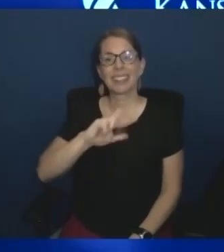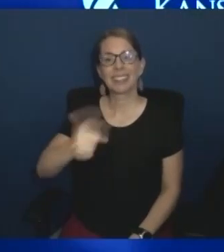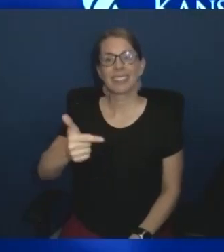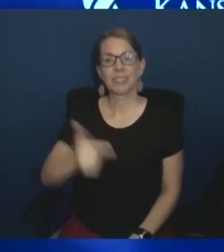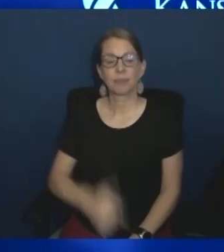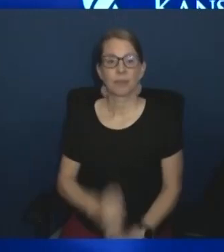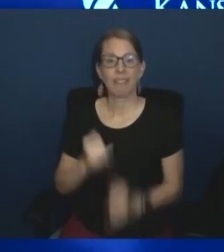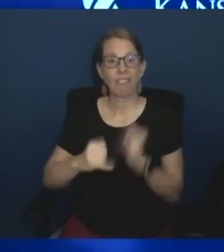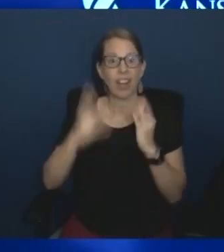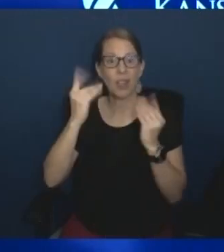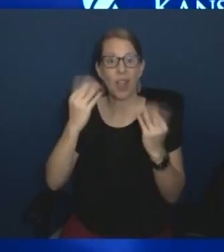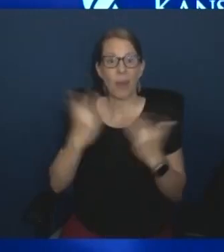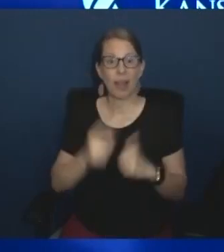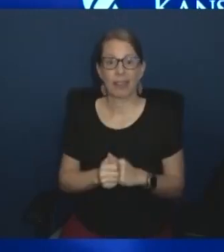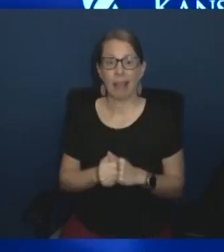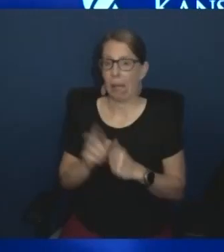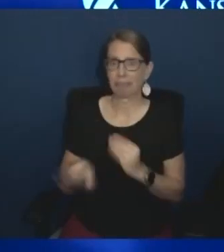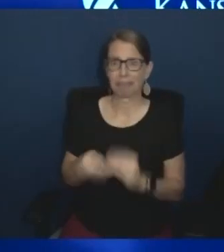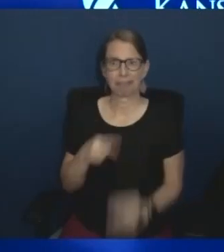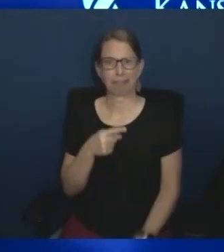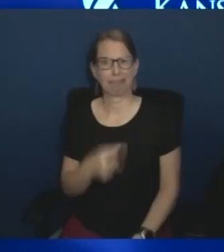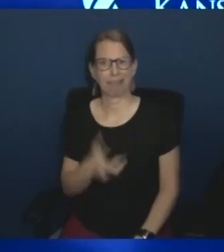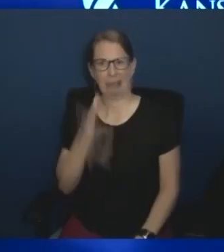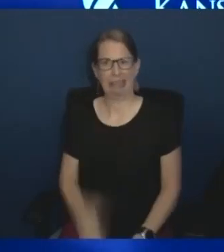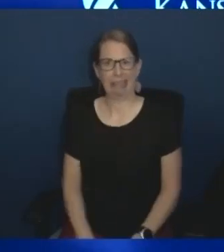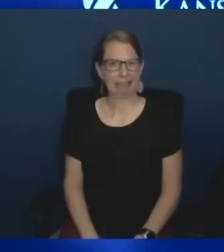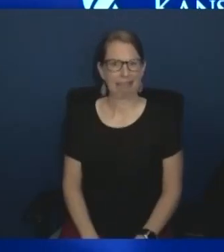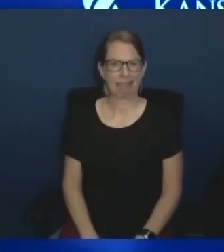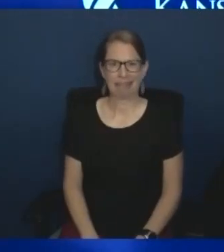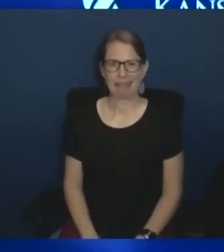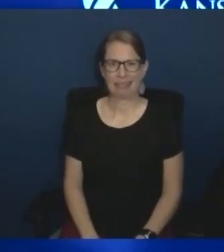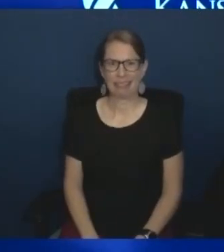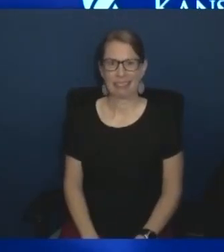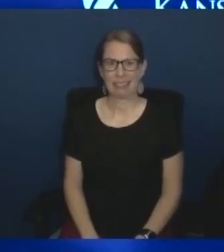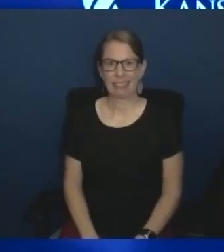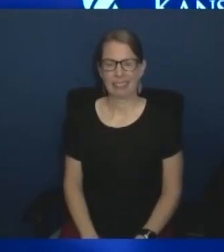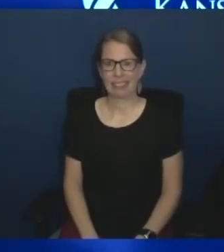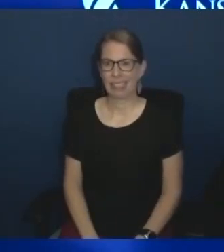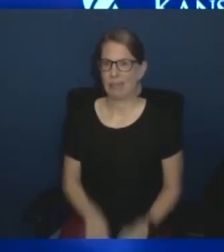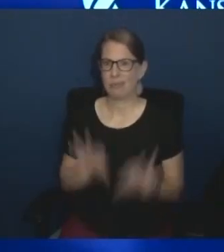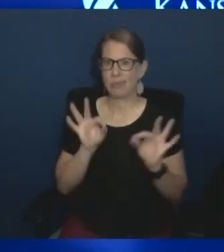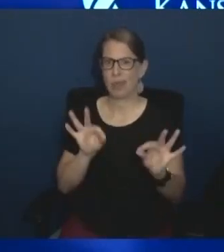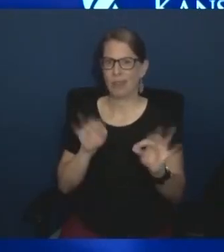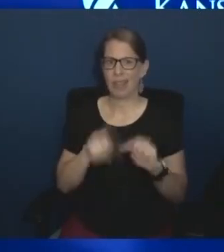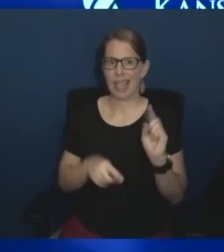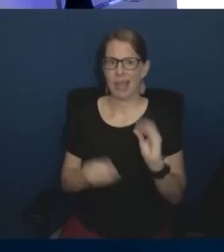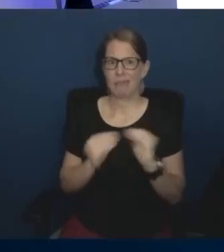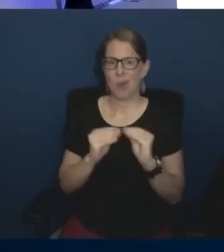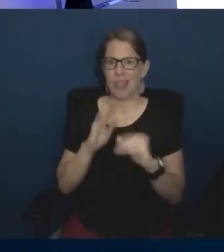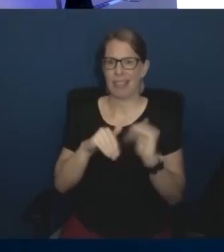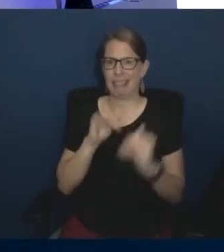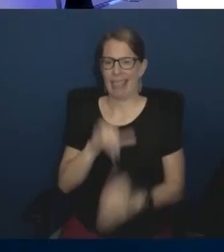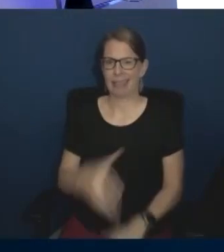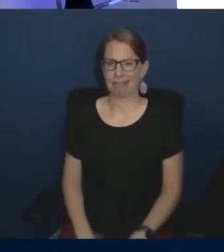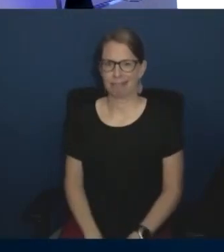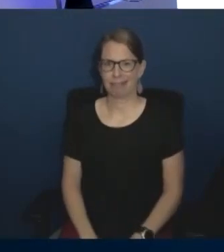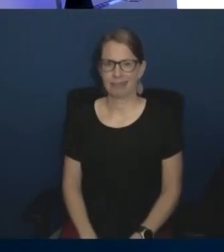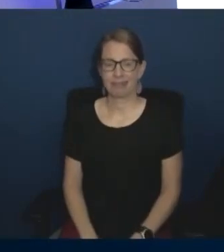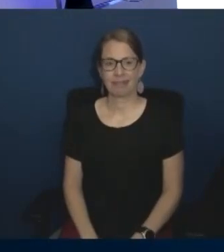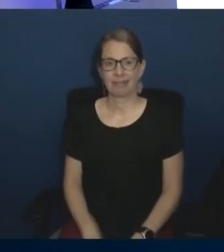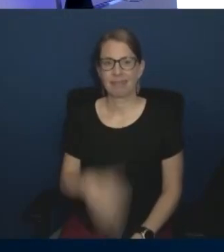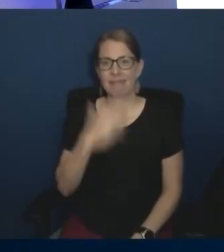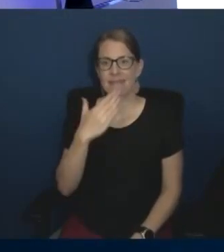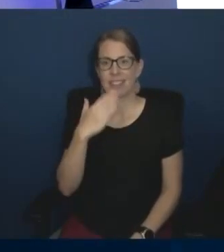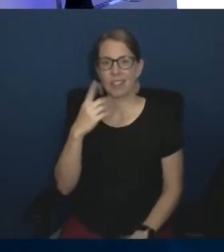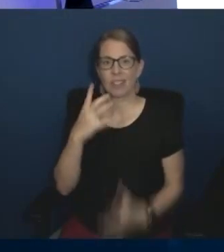I'm just piggybacking off you. I mean, I can't do any more perfect than that. So, well, we thank you so much for being here. Come back